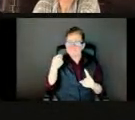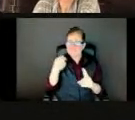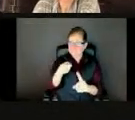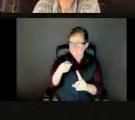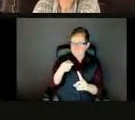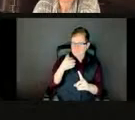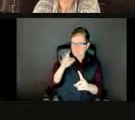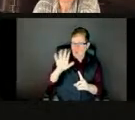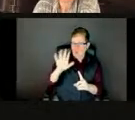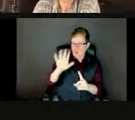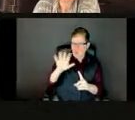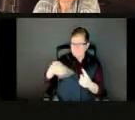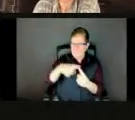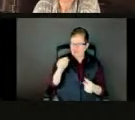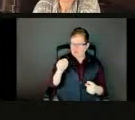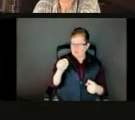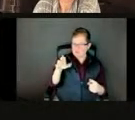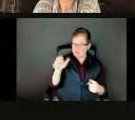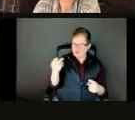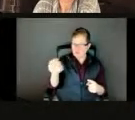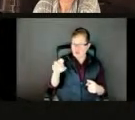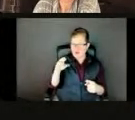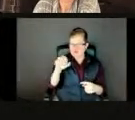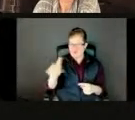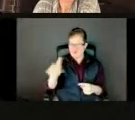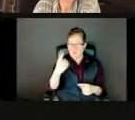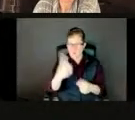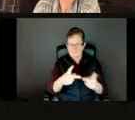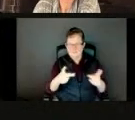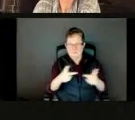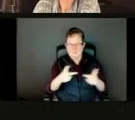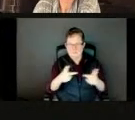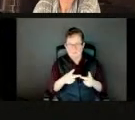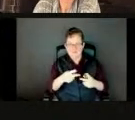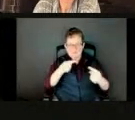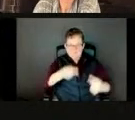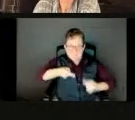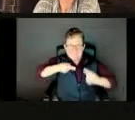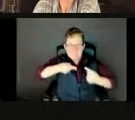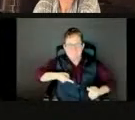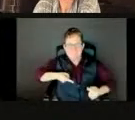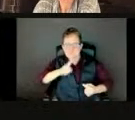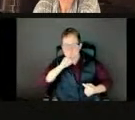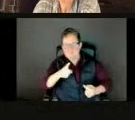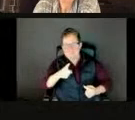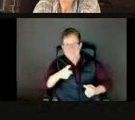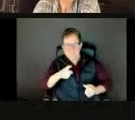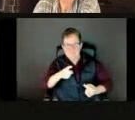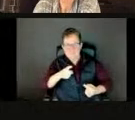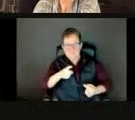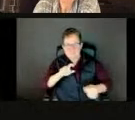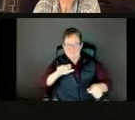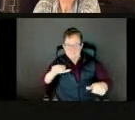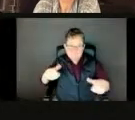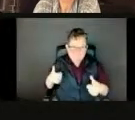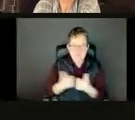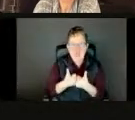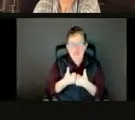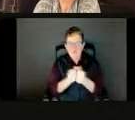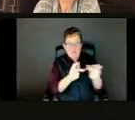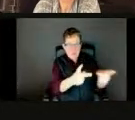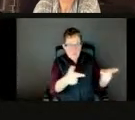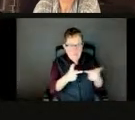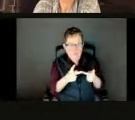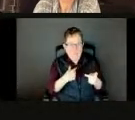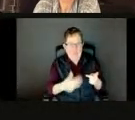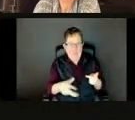To your point about Turner Road, one area we're really struggling with is keeping up with challenges at locations. I'm